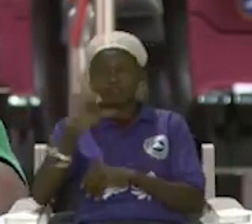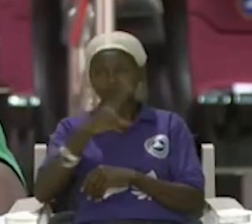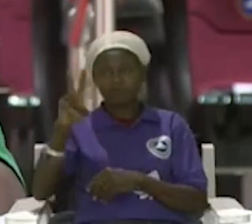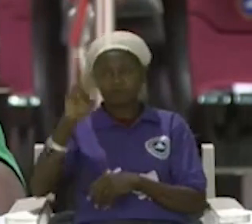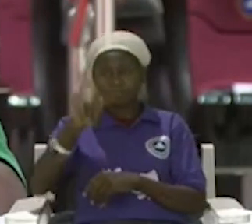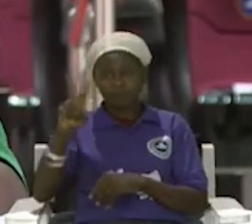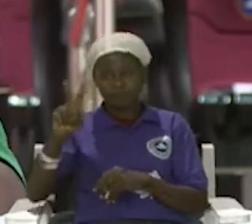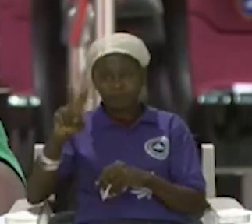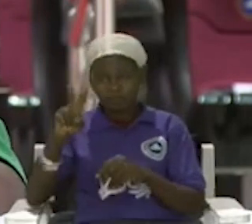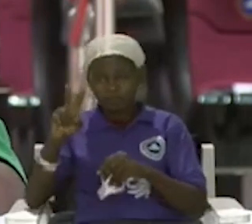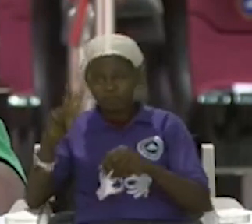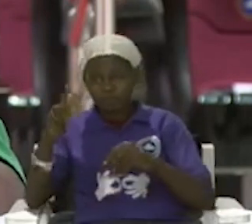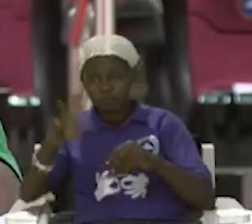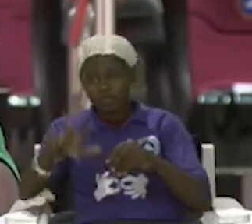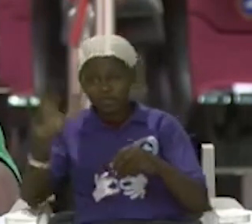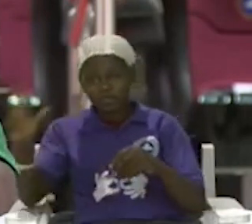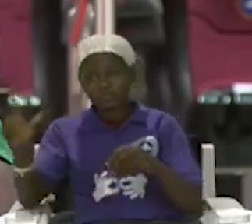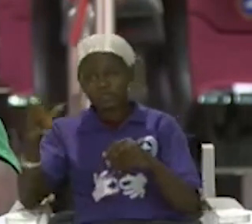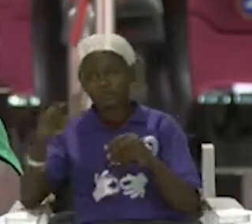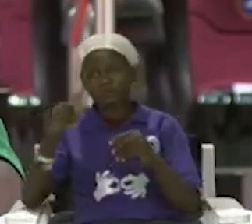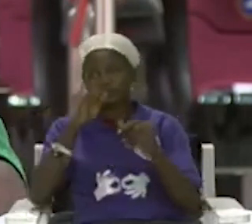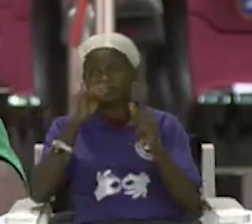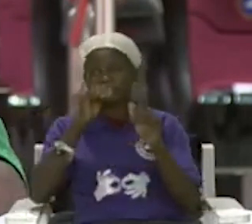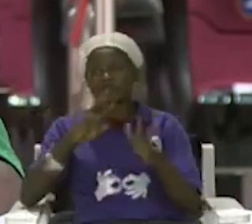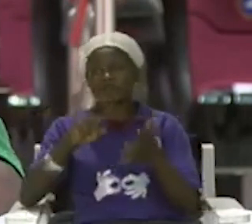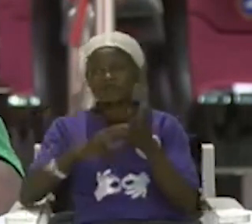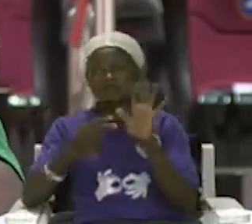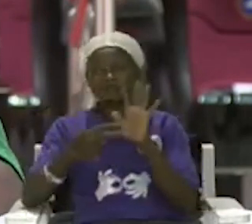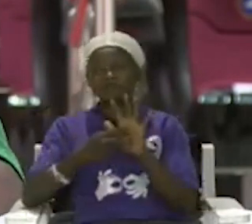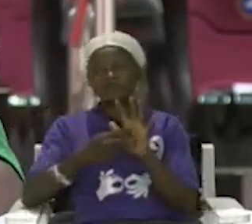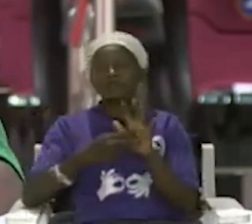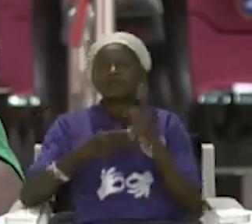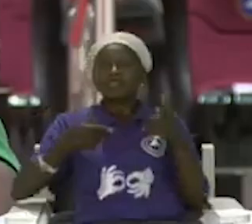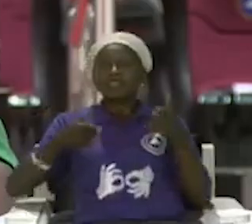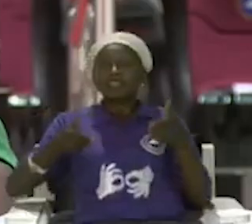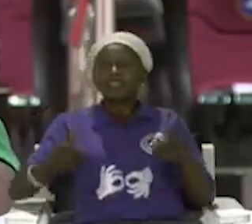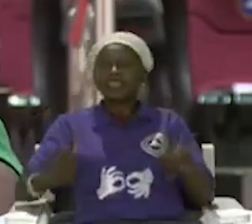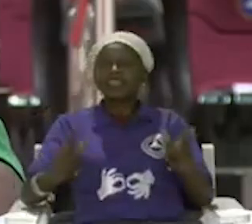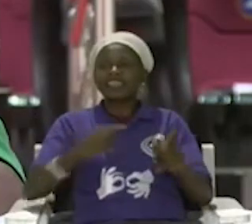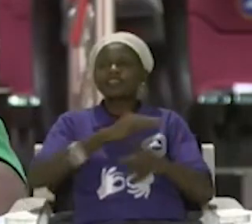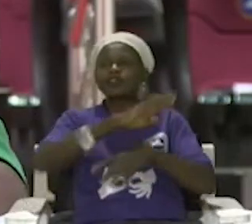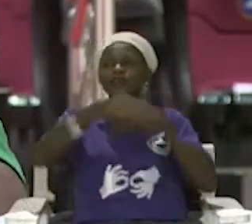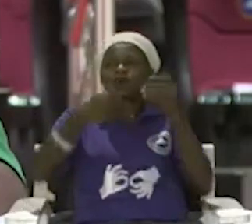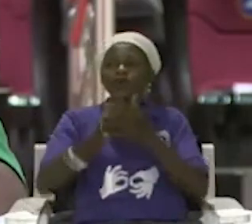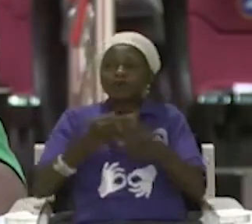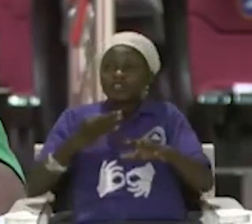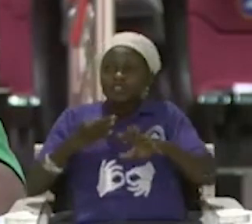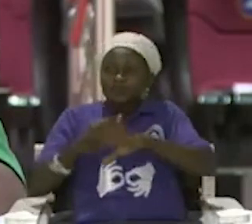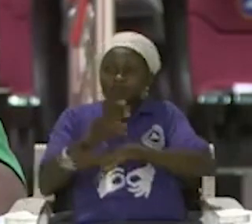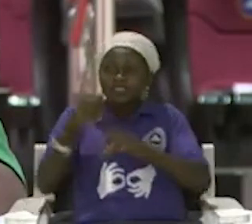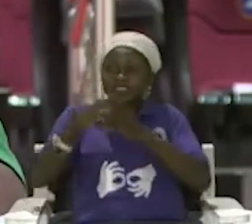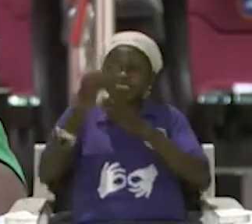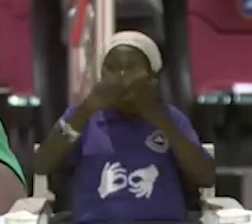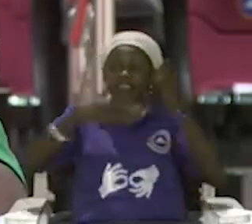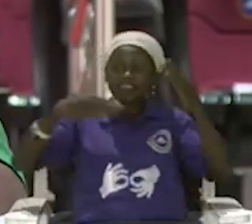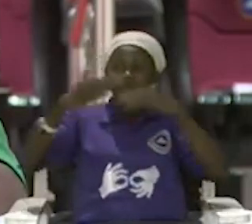be blessed really means let all the forces in the heavens,